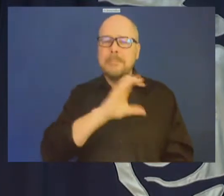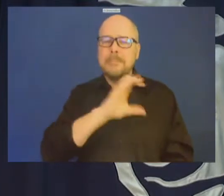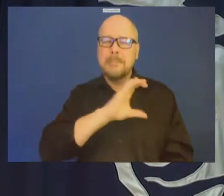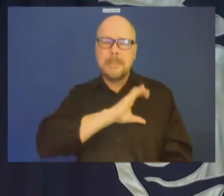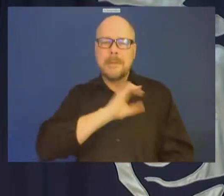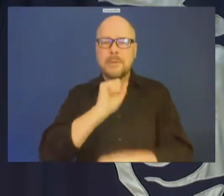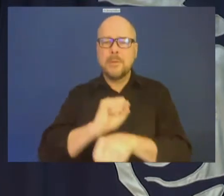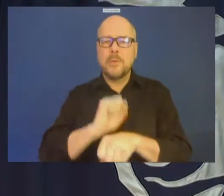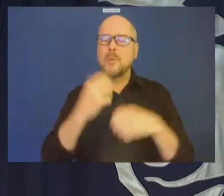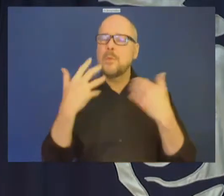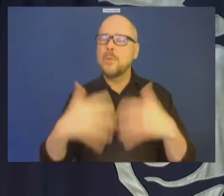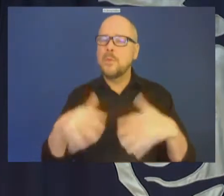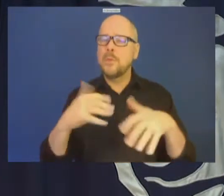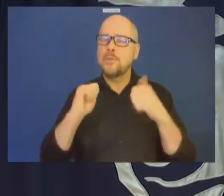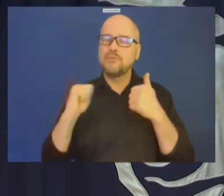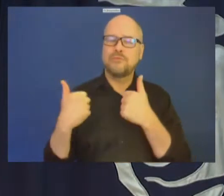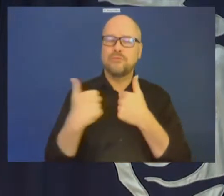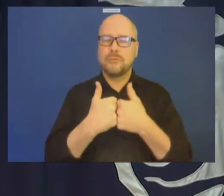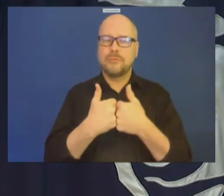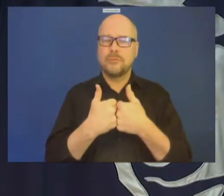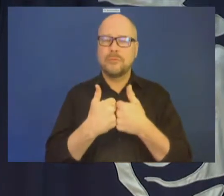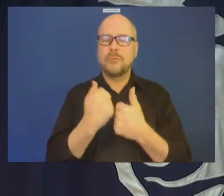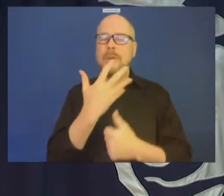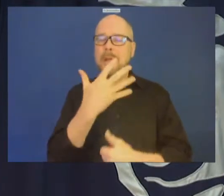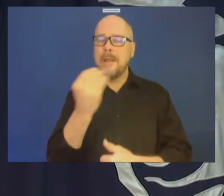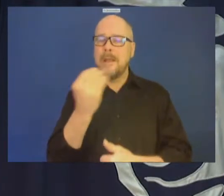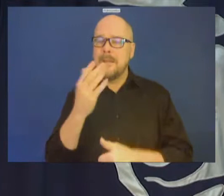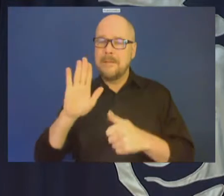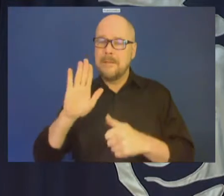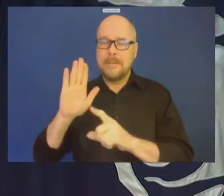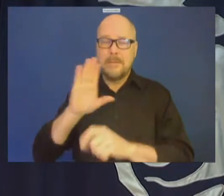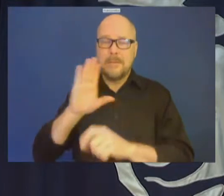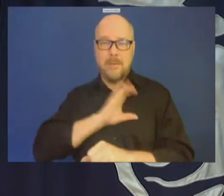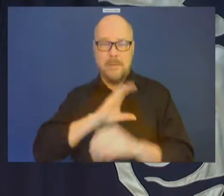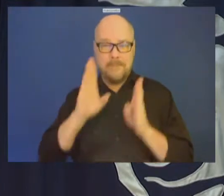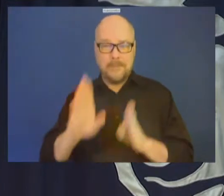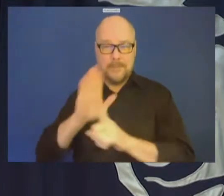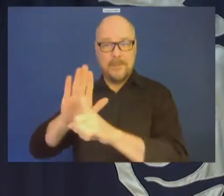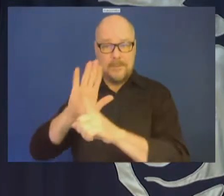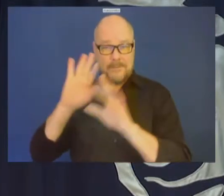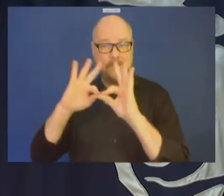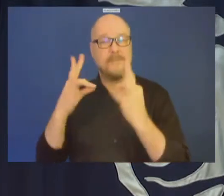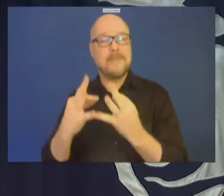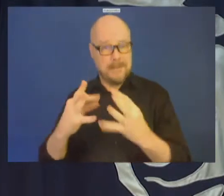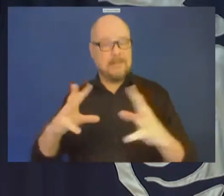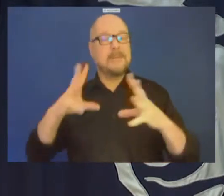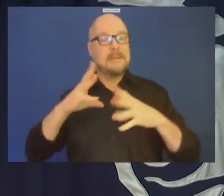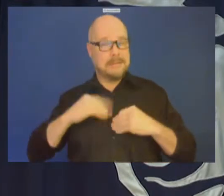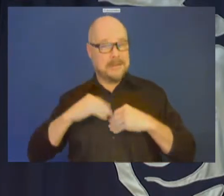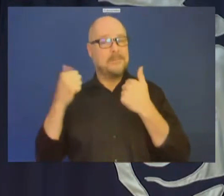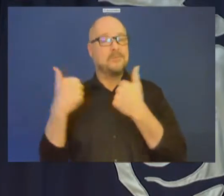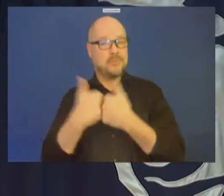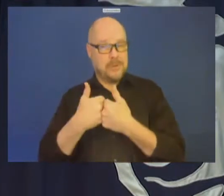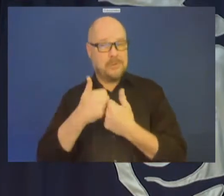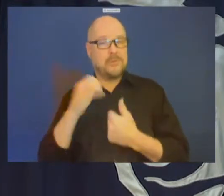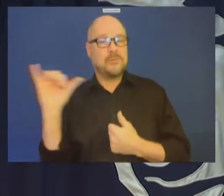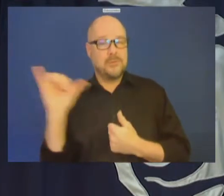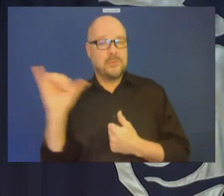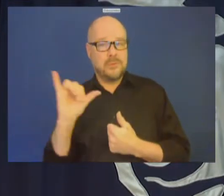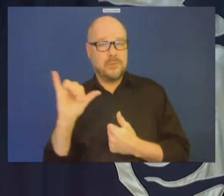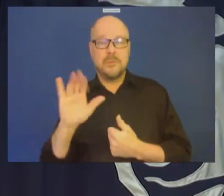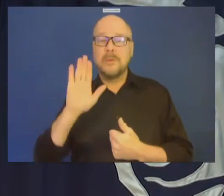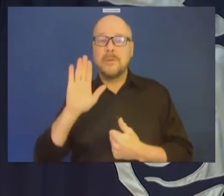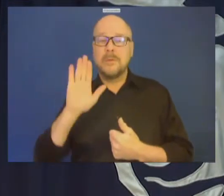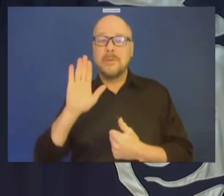too sacrificed to support the decision in their career. Your support of them is very important in a difficult